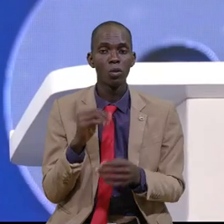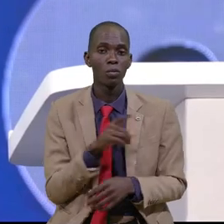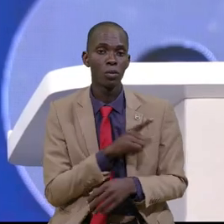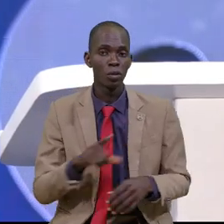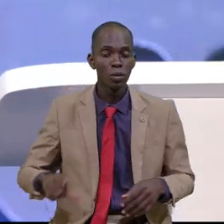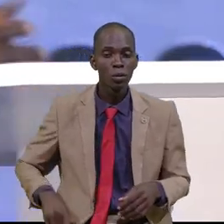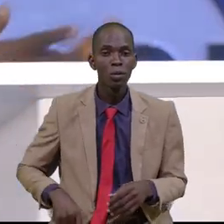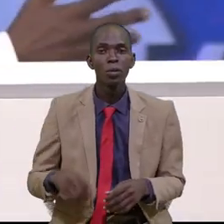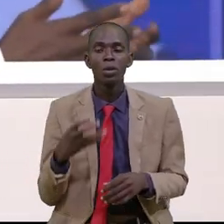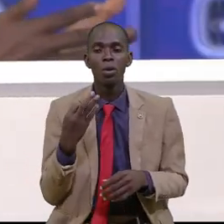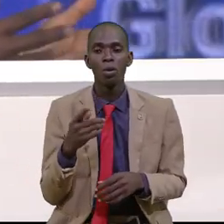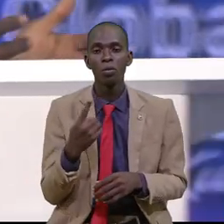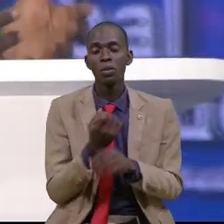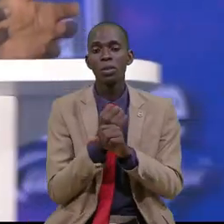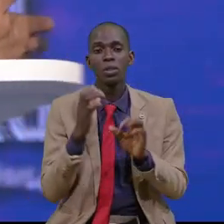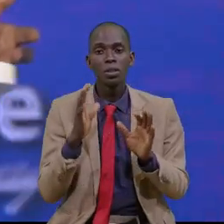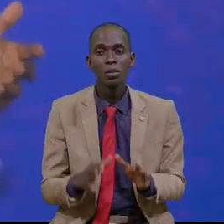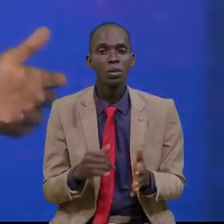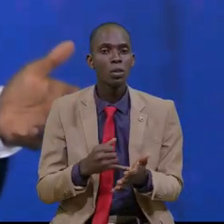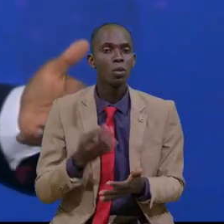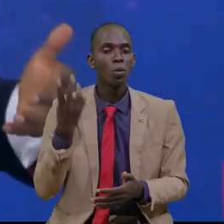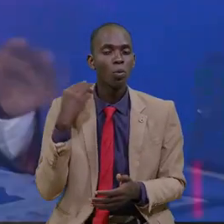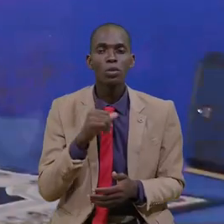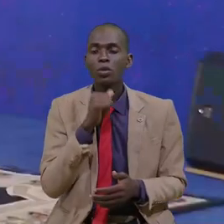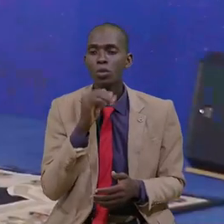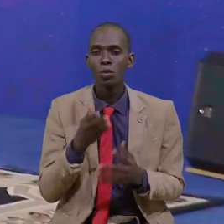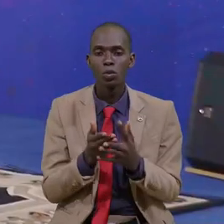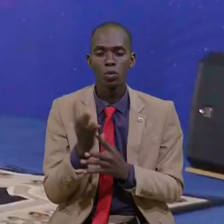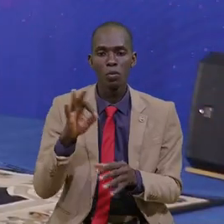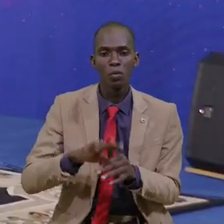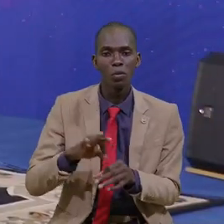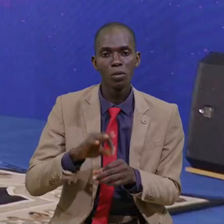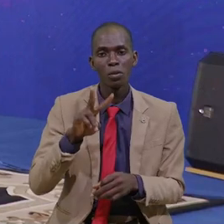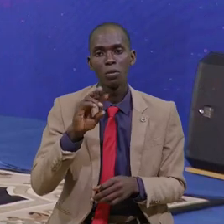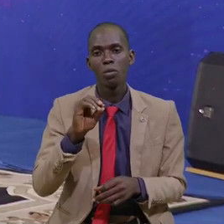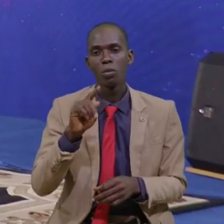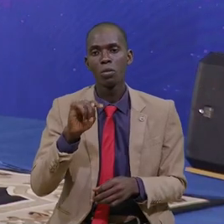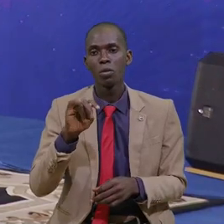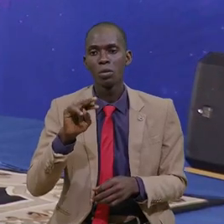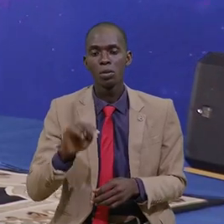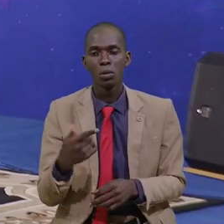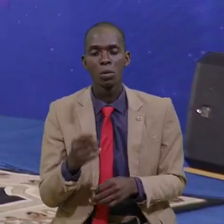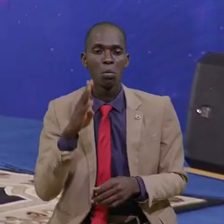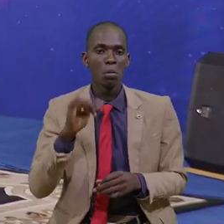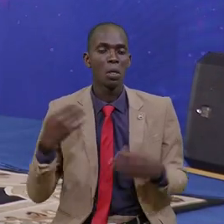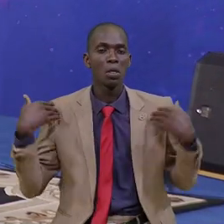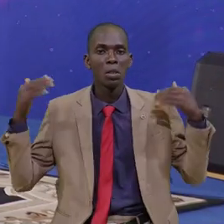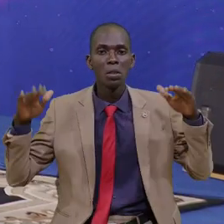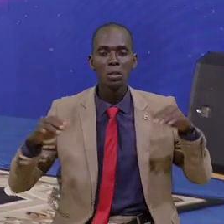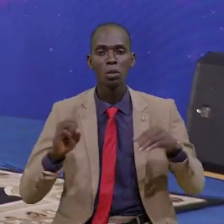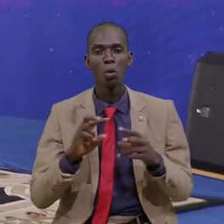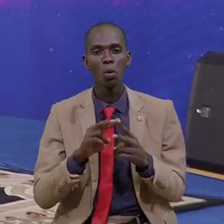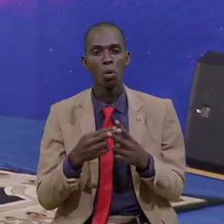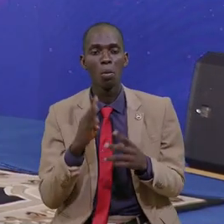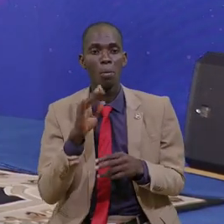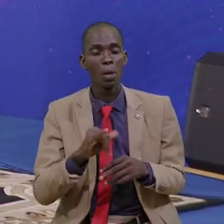of the Savior. It was not by voting, even voting by angels or voting by men. It was the appointment